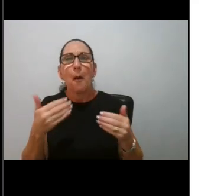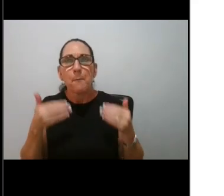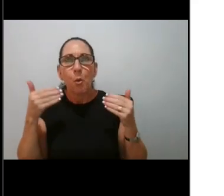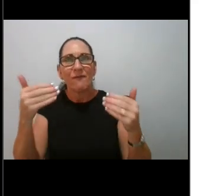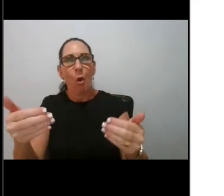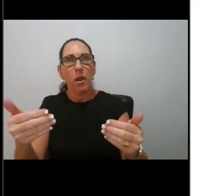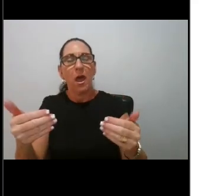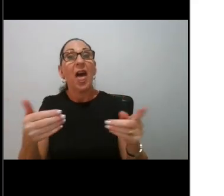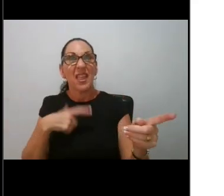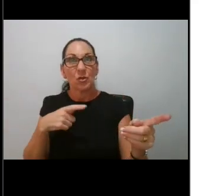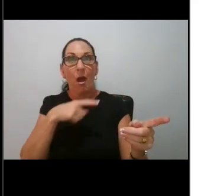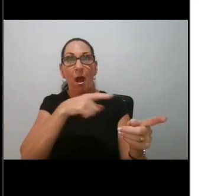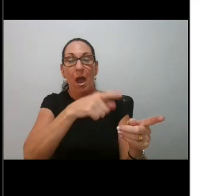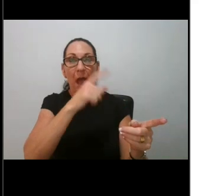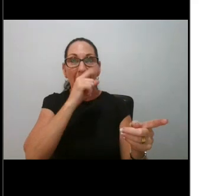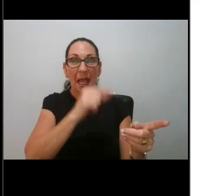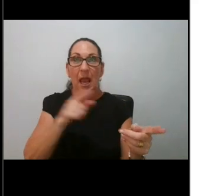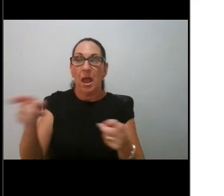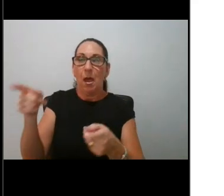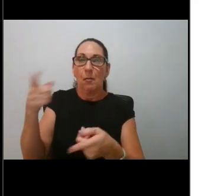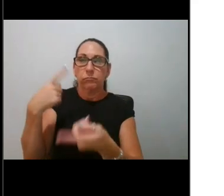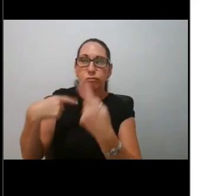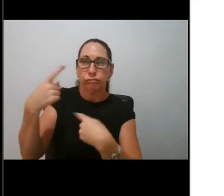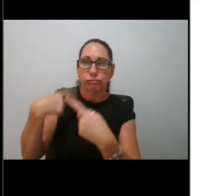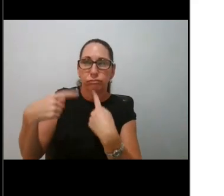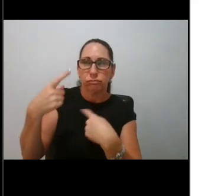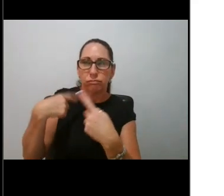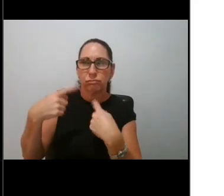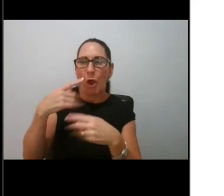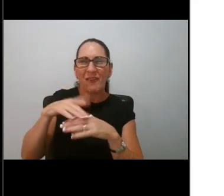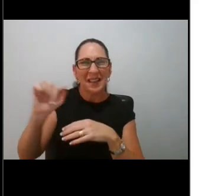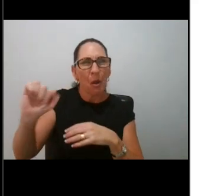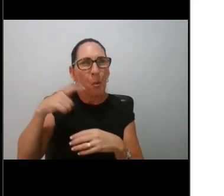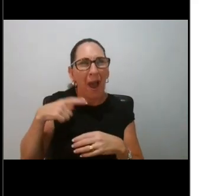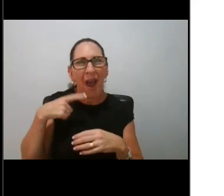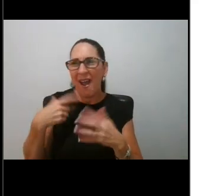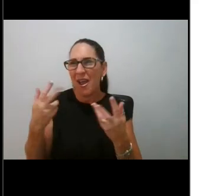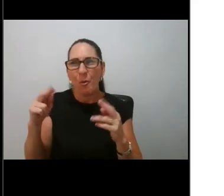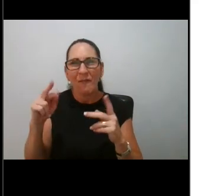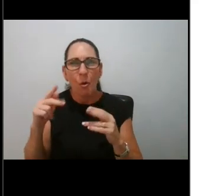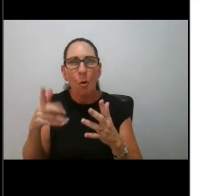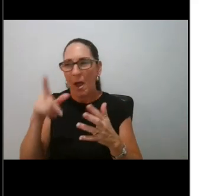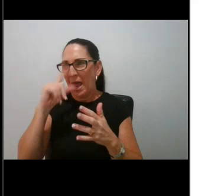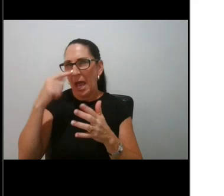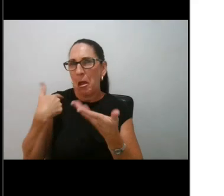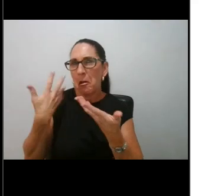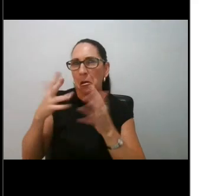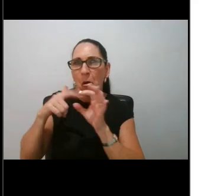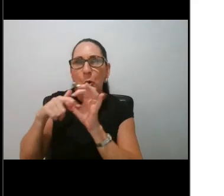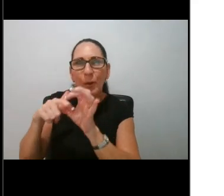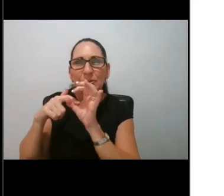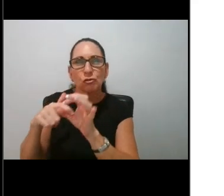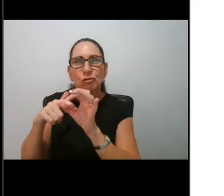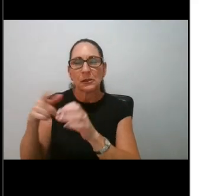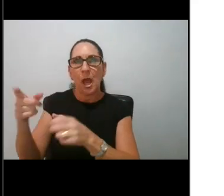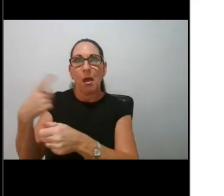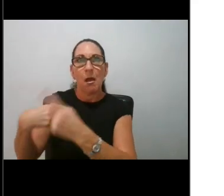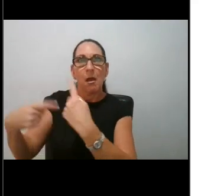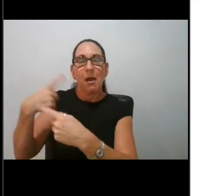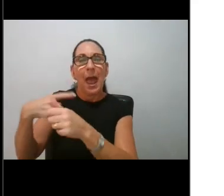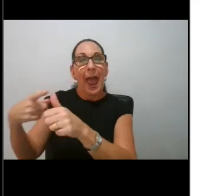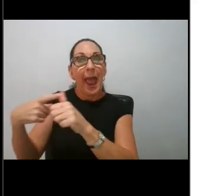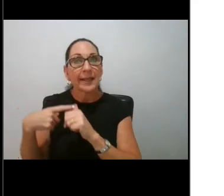better understanding of the causes of the behaviour and the opportunity to ask questions and have those questions answered, often to